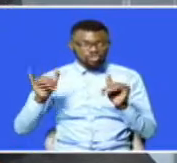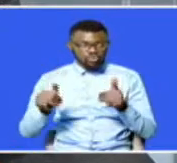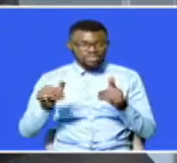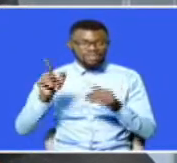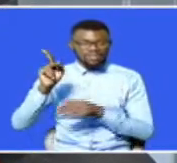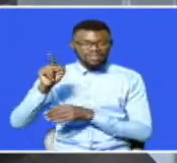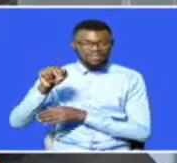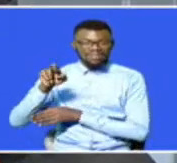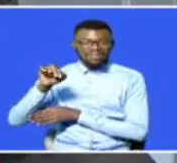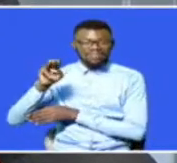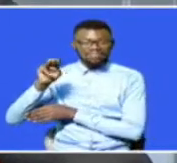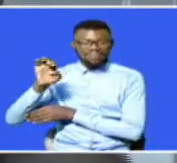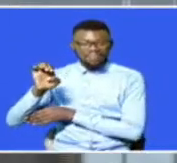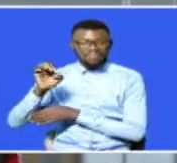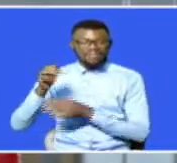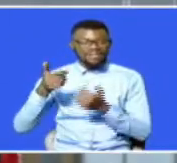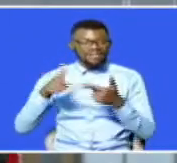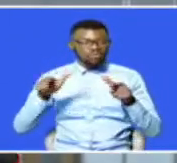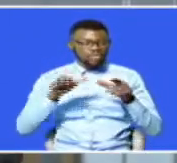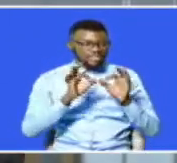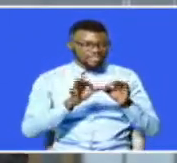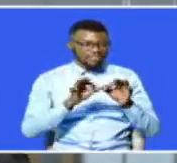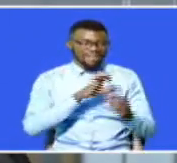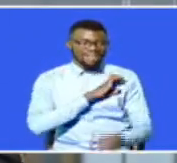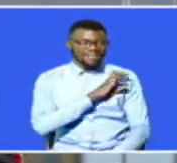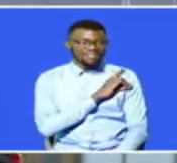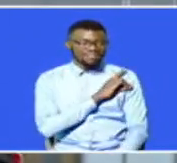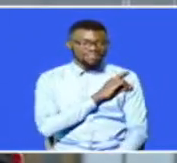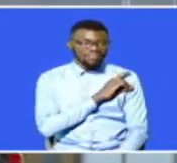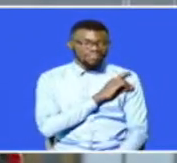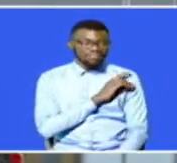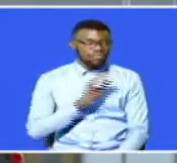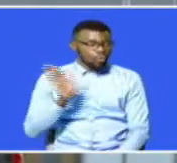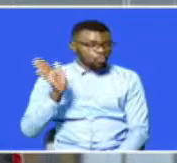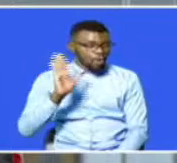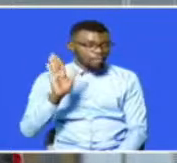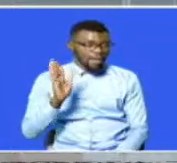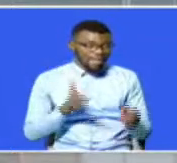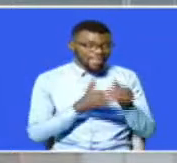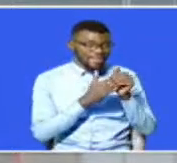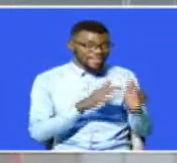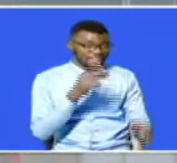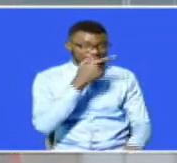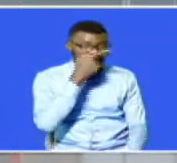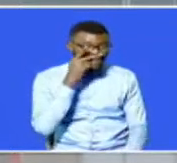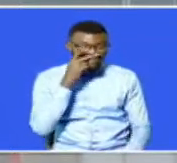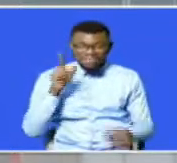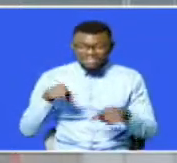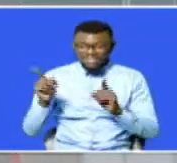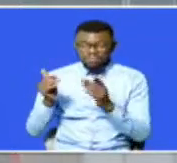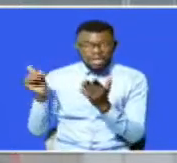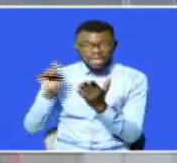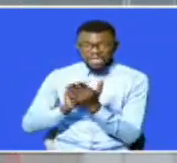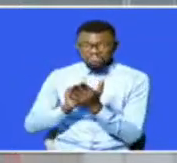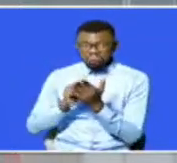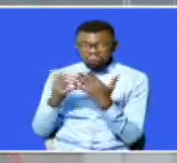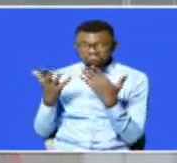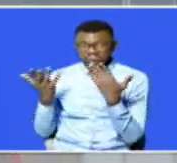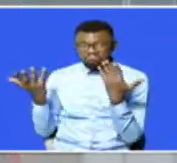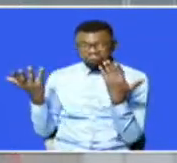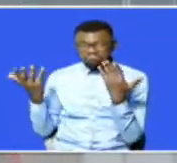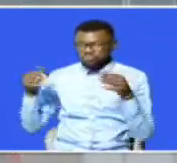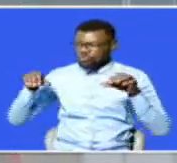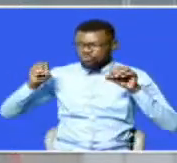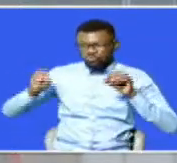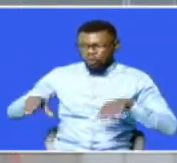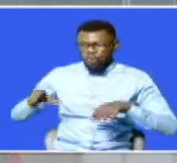Language interpreter this evening is Damien Evans. Now, Wiper Party leader Kalonzo Musyoka has yet again shelved his presidential ambitions